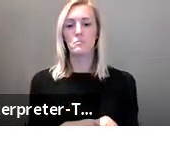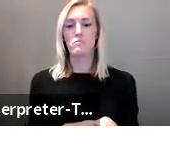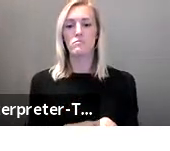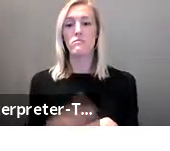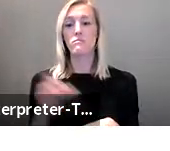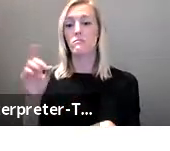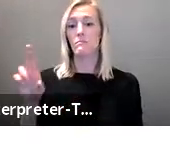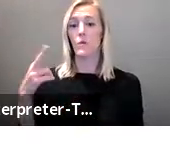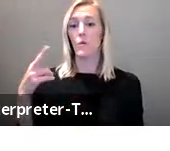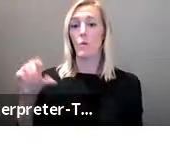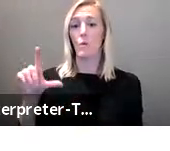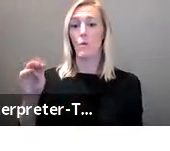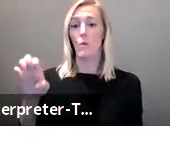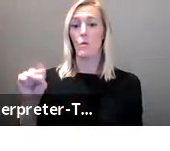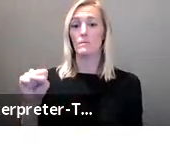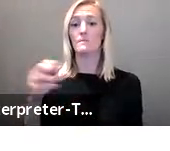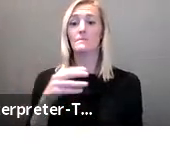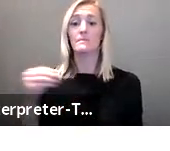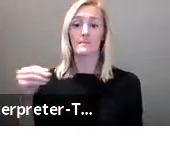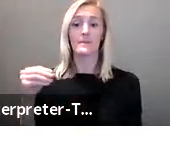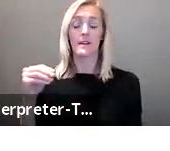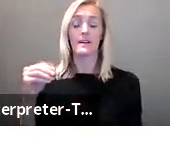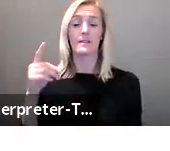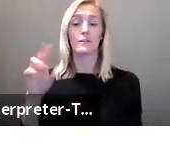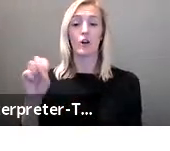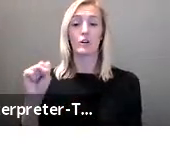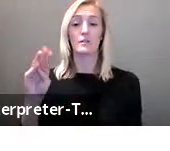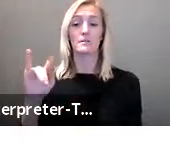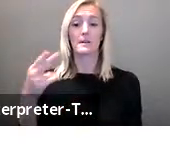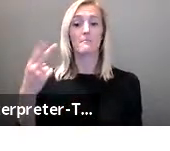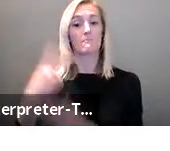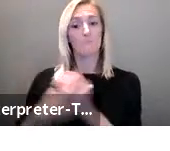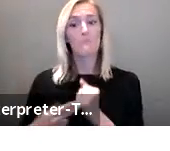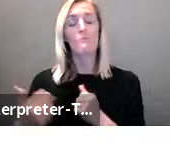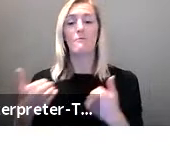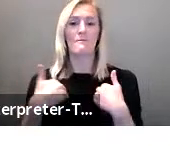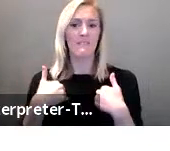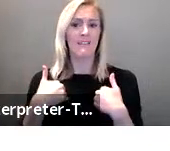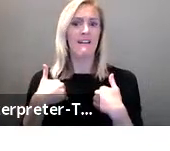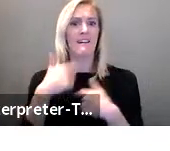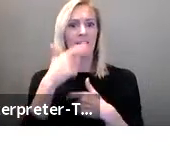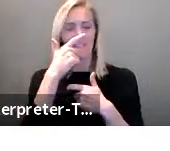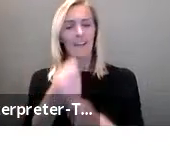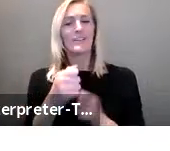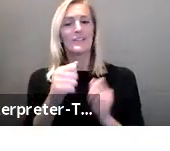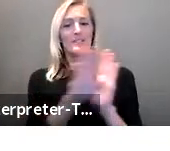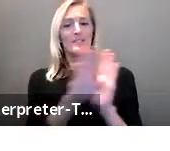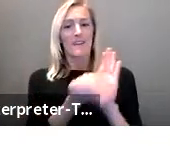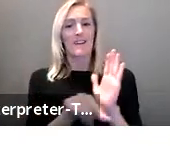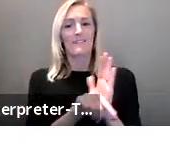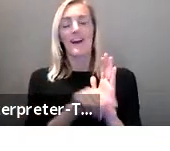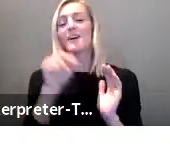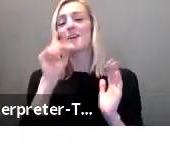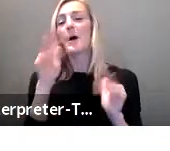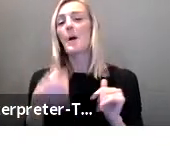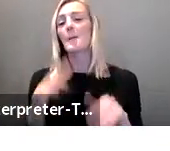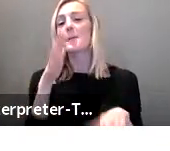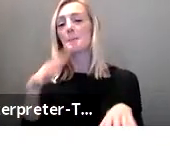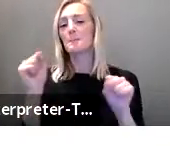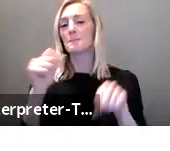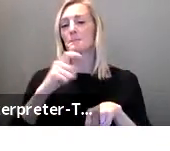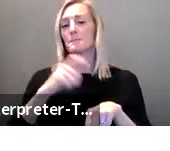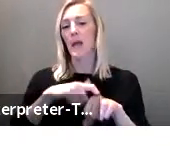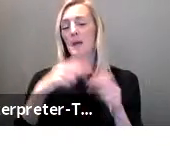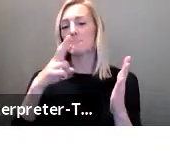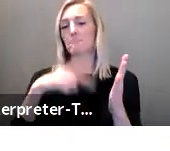Dr. Holmes and Charlotte and Dr. Smith both have some very interesting backgrounds. So I hope you will take time to read their